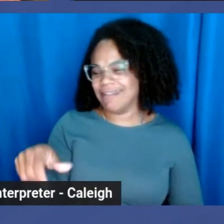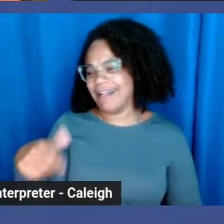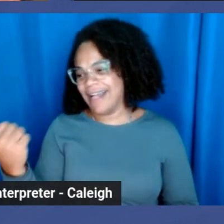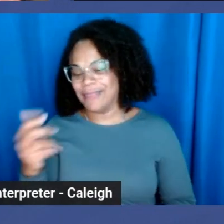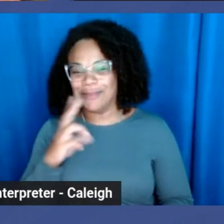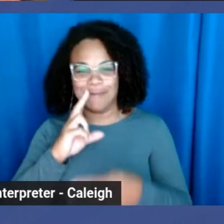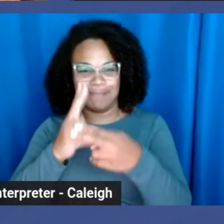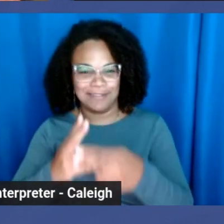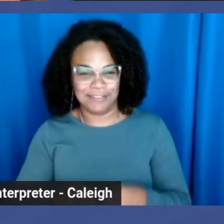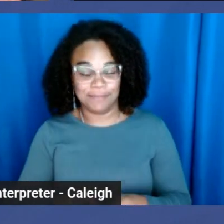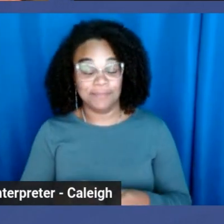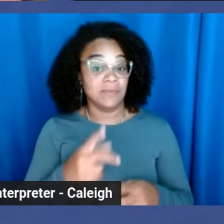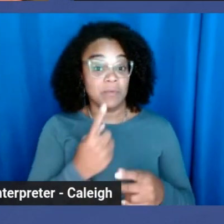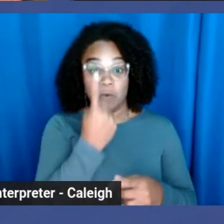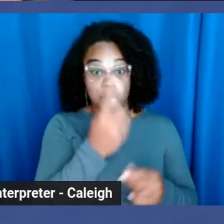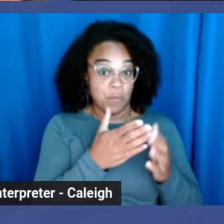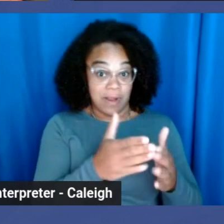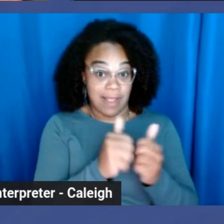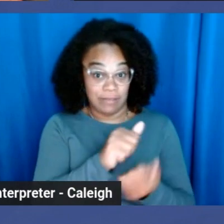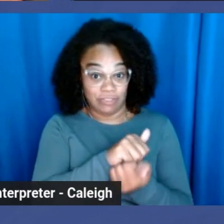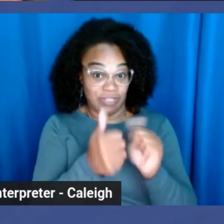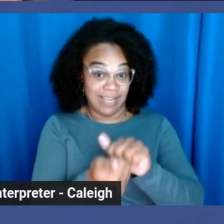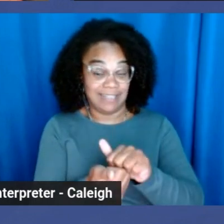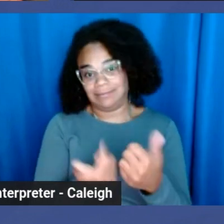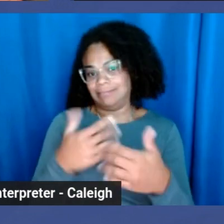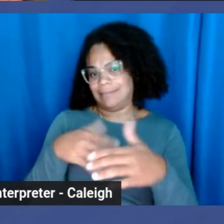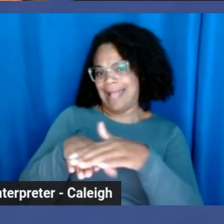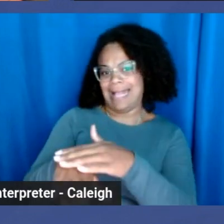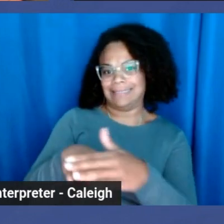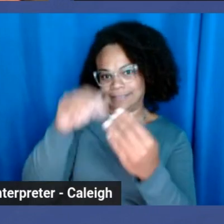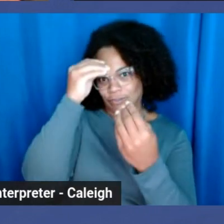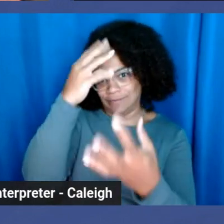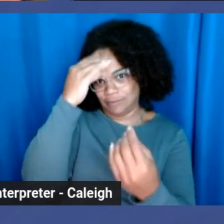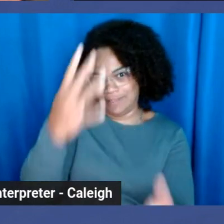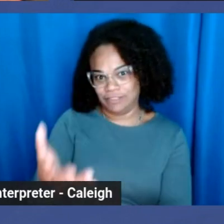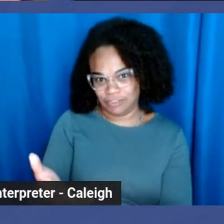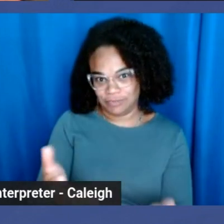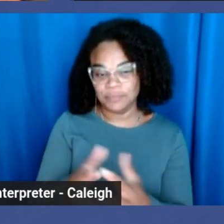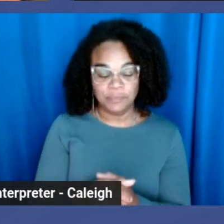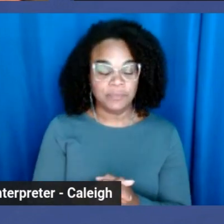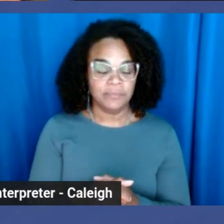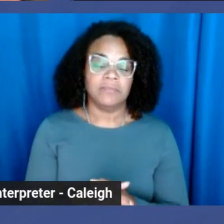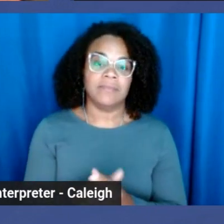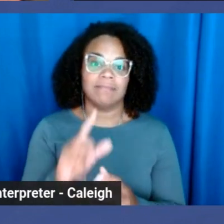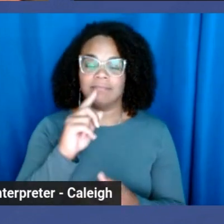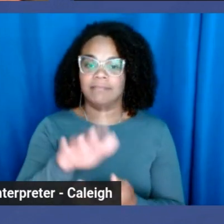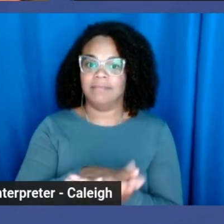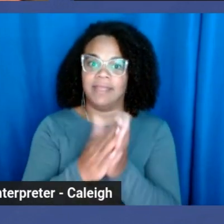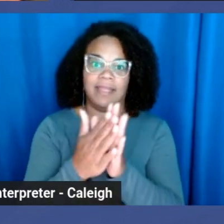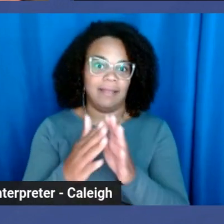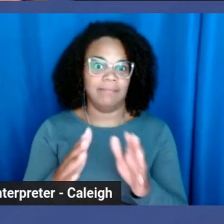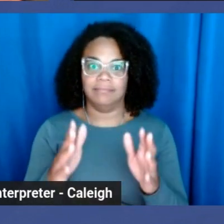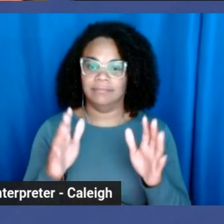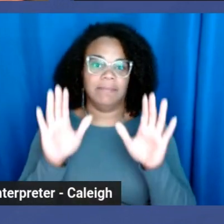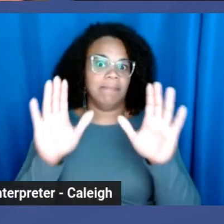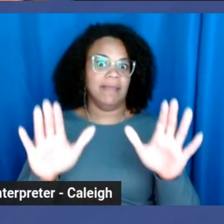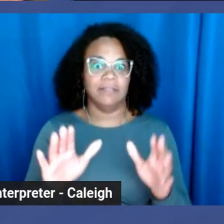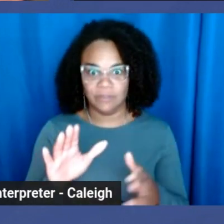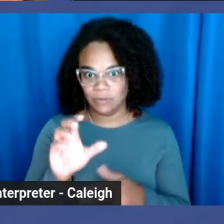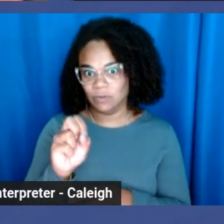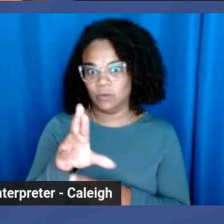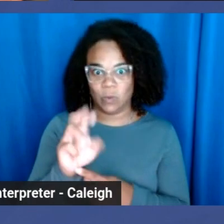One way it's changed is with access to information. It's become a major source of sexual